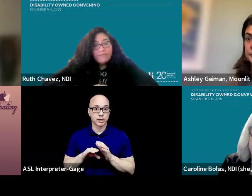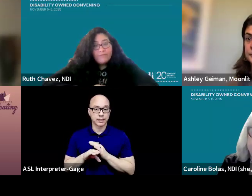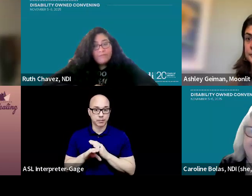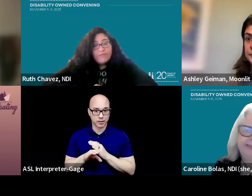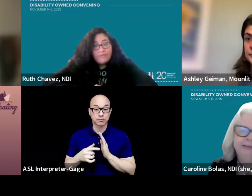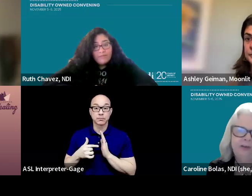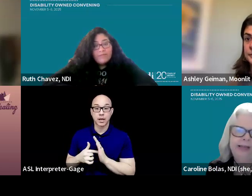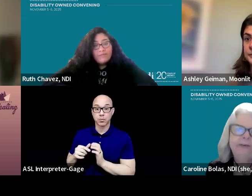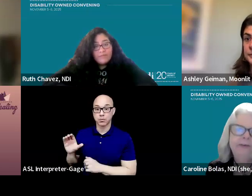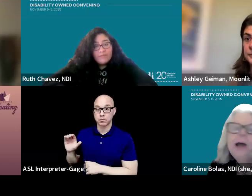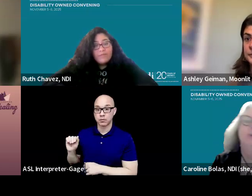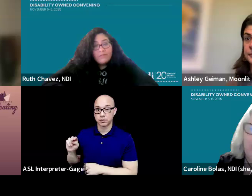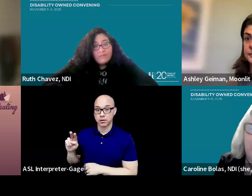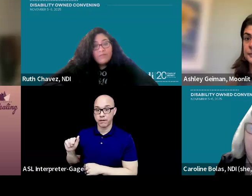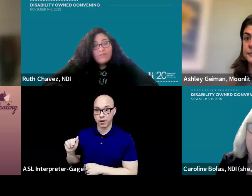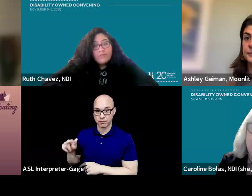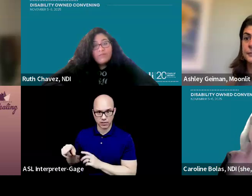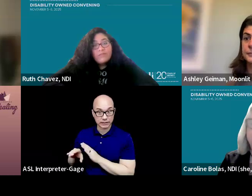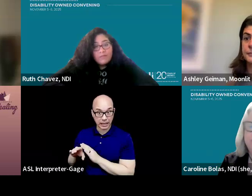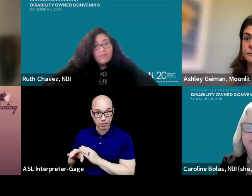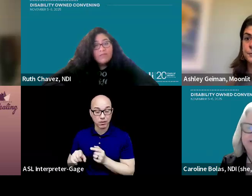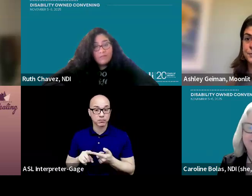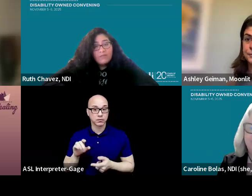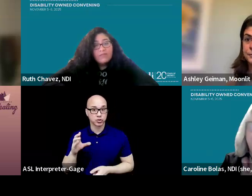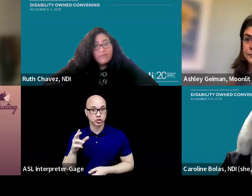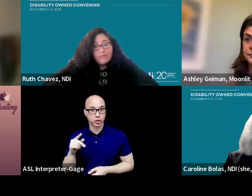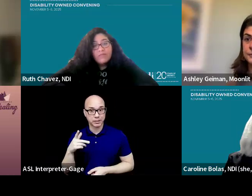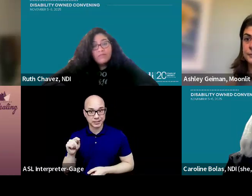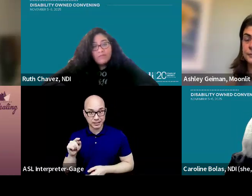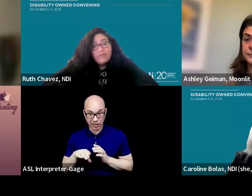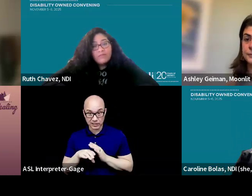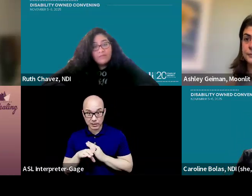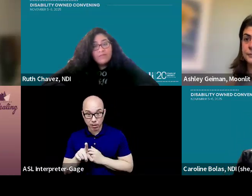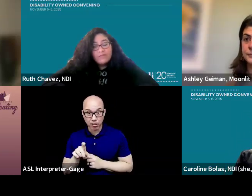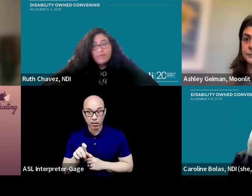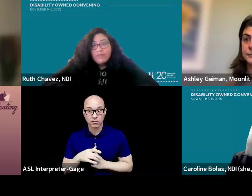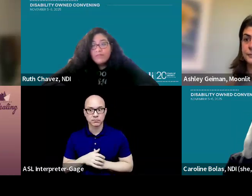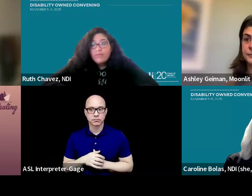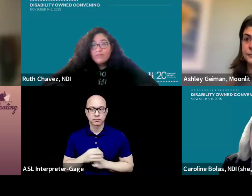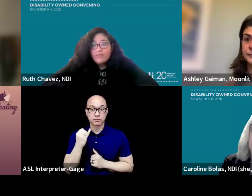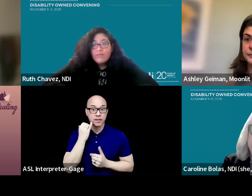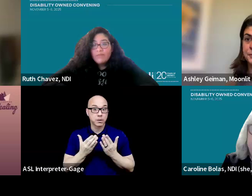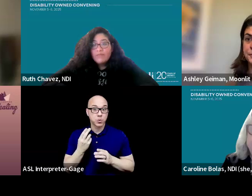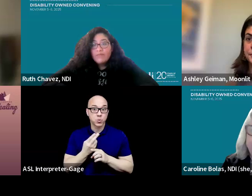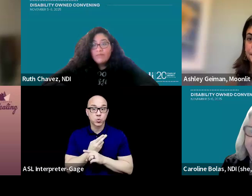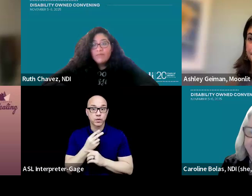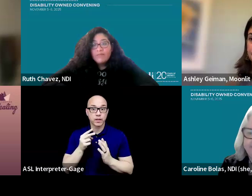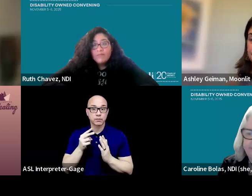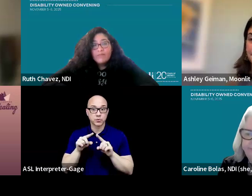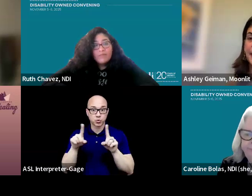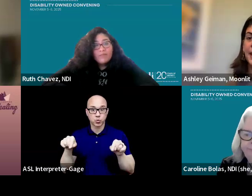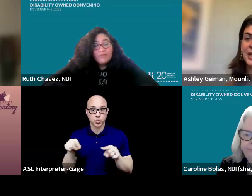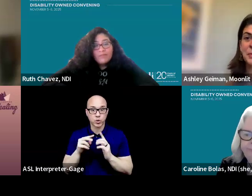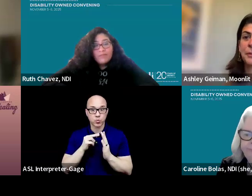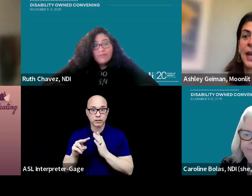Canvas accessibility? Is chat, how does it work if you're using a screen reader? So I don't know if anyone has any comments or thoughts around the accessibility